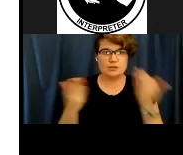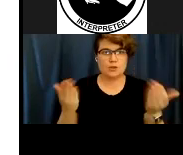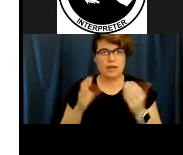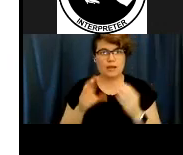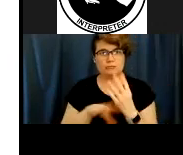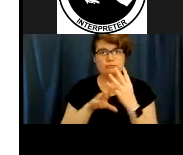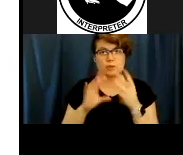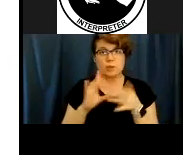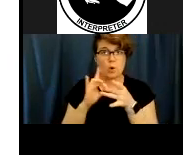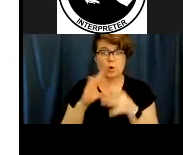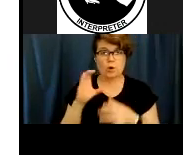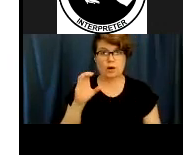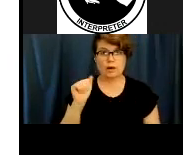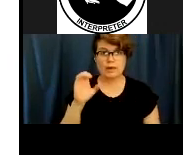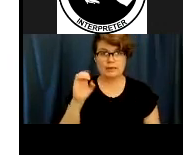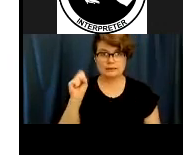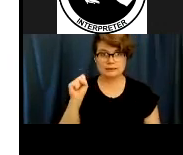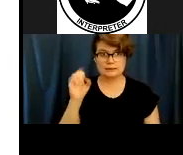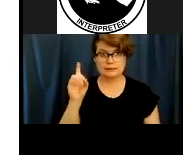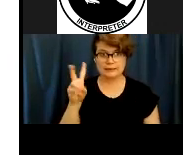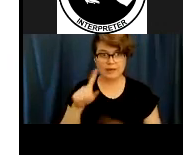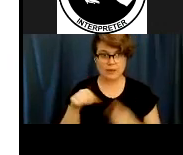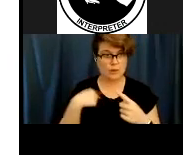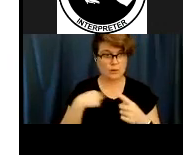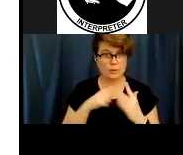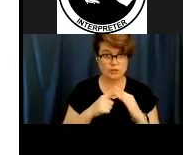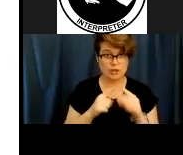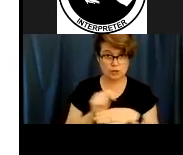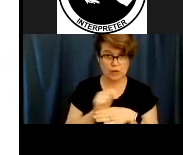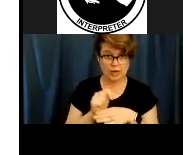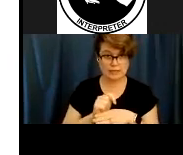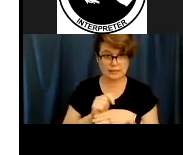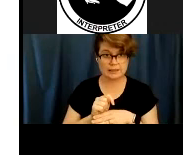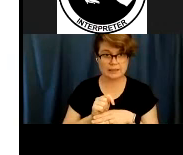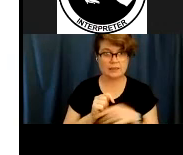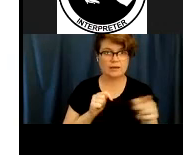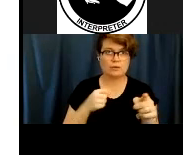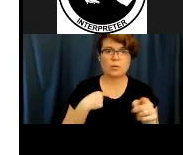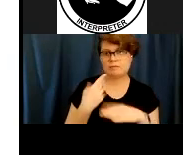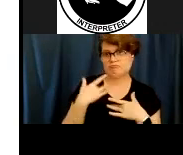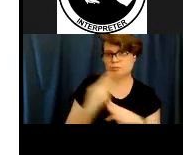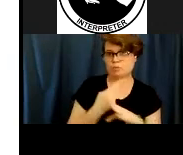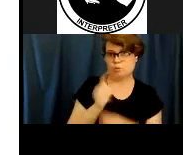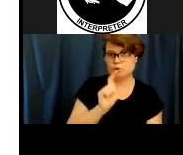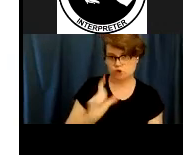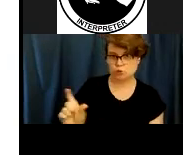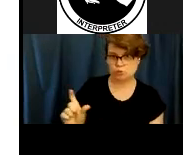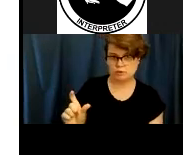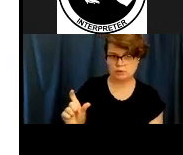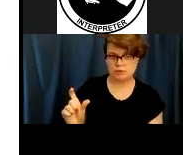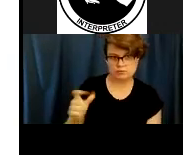start trainings is we, as it relates to the Zoom setting, because that's the platform that we kind of use